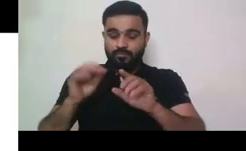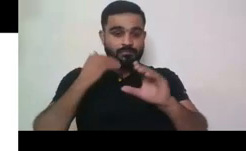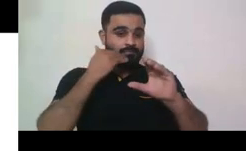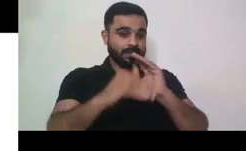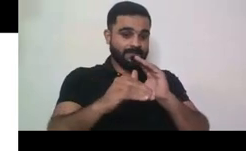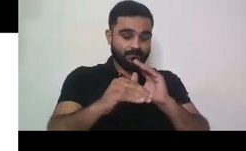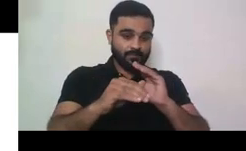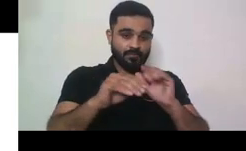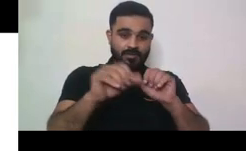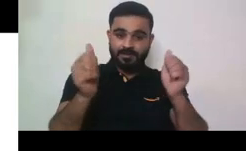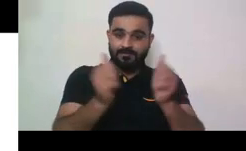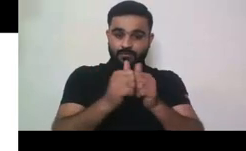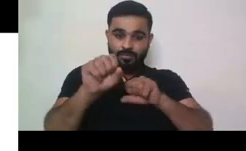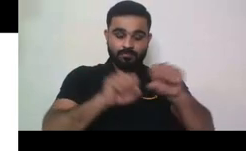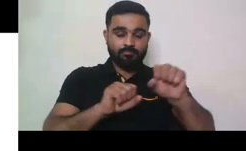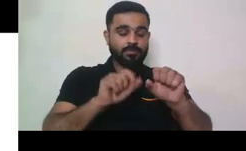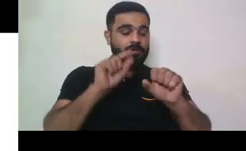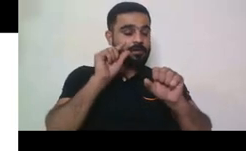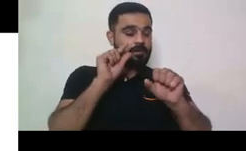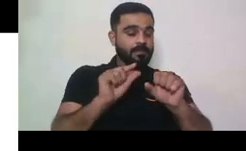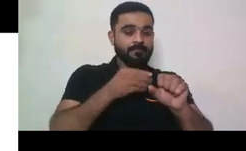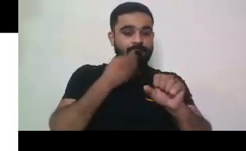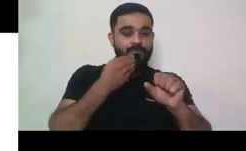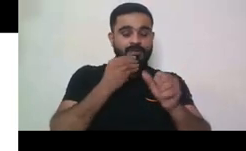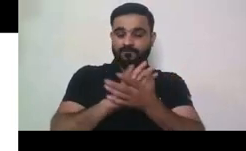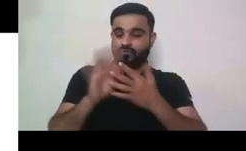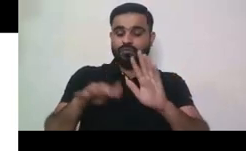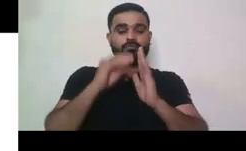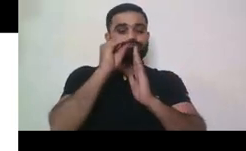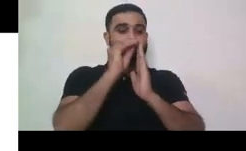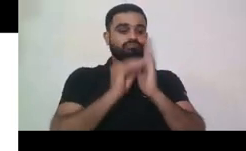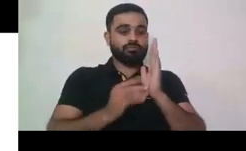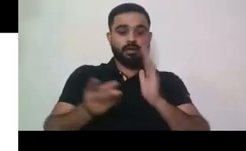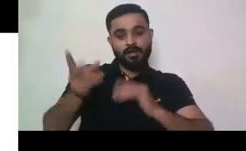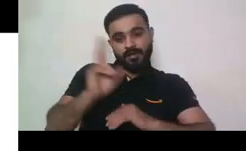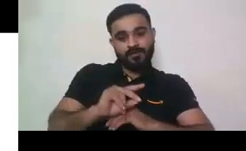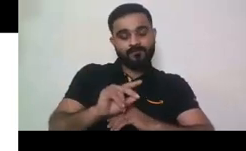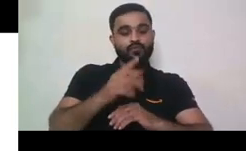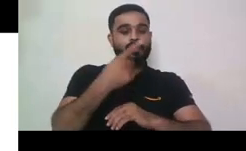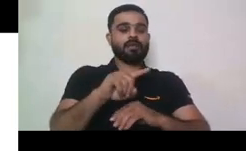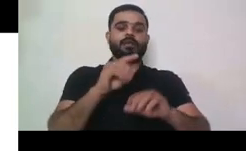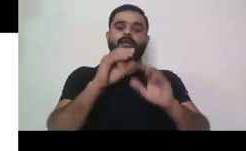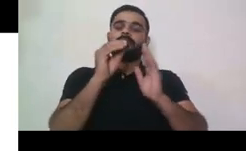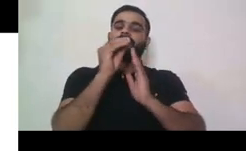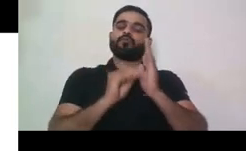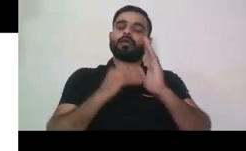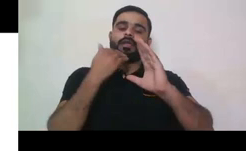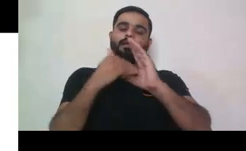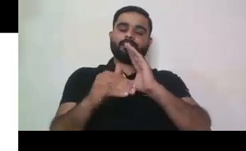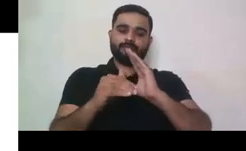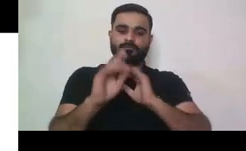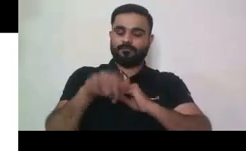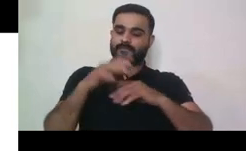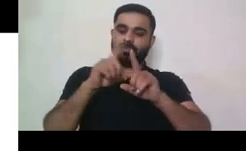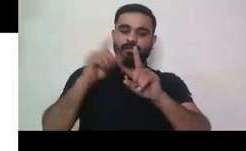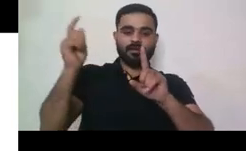with the certificate immediately, please complete the feedback form again with your correct email address. Then